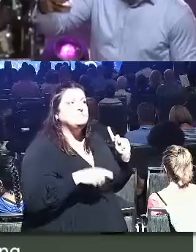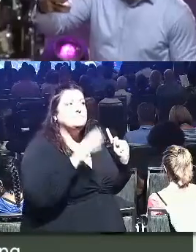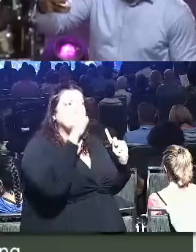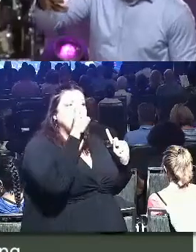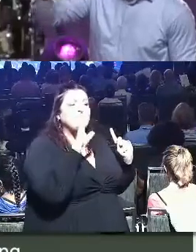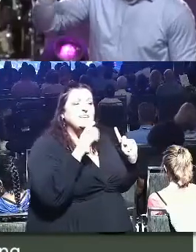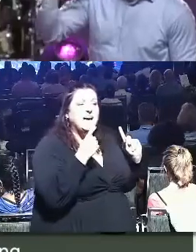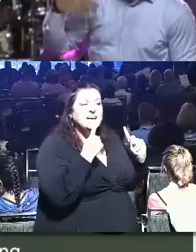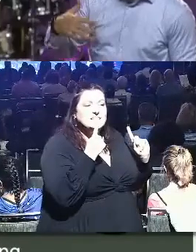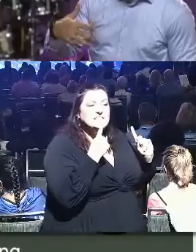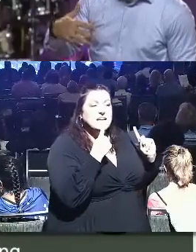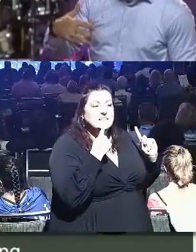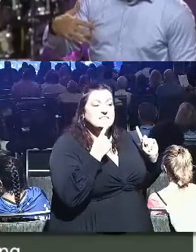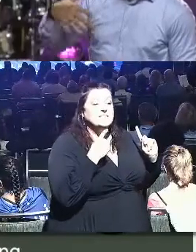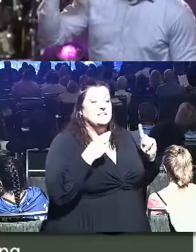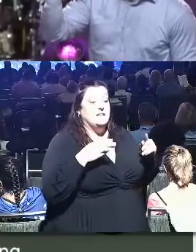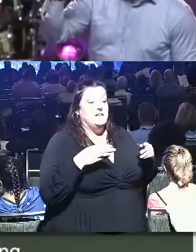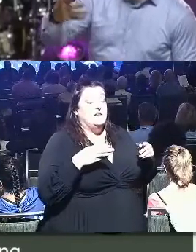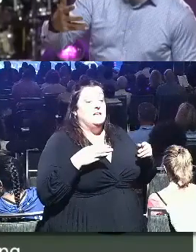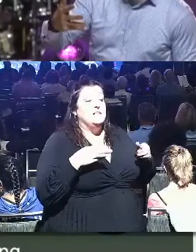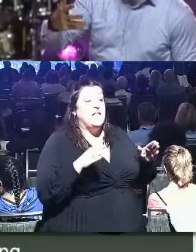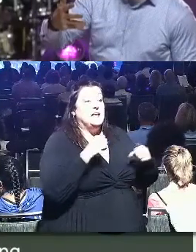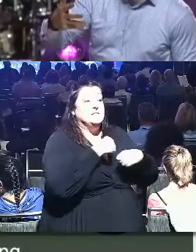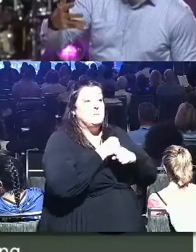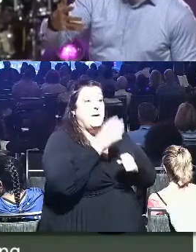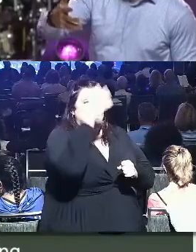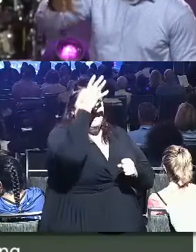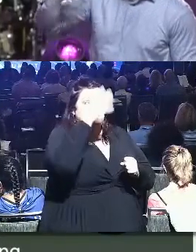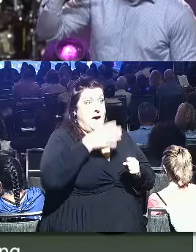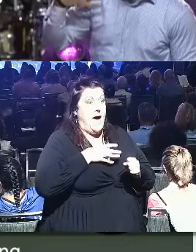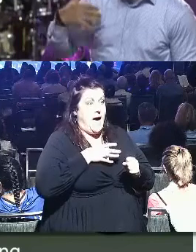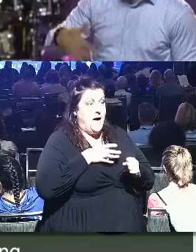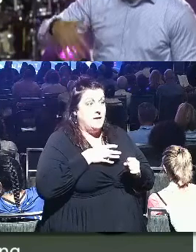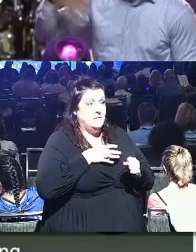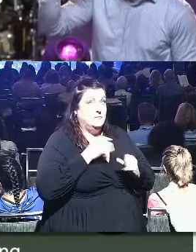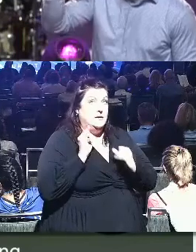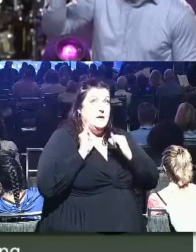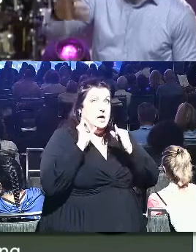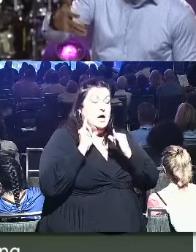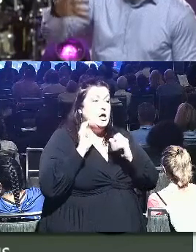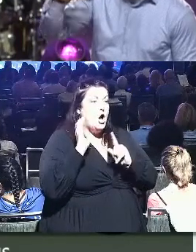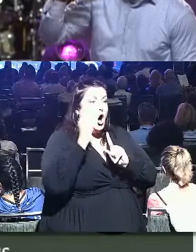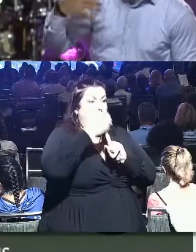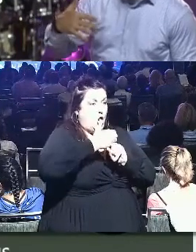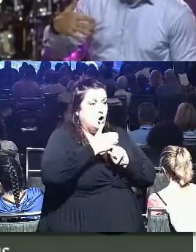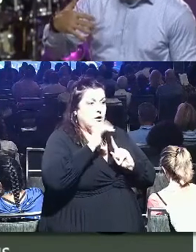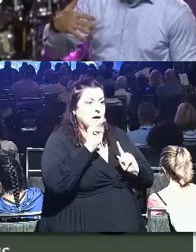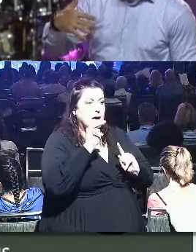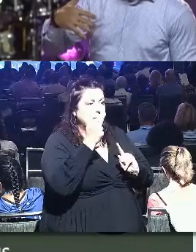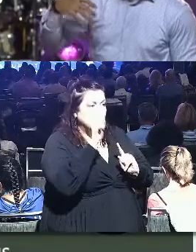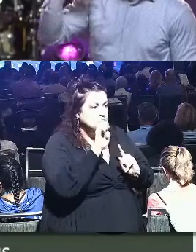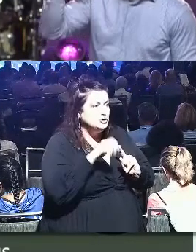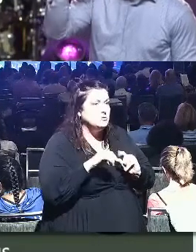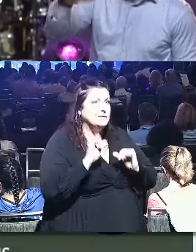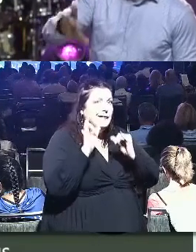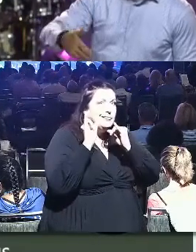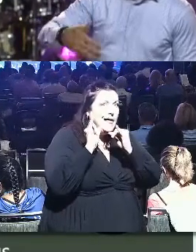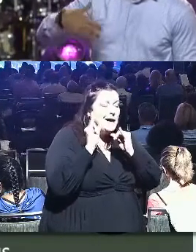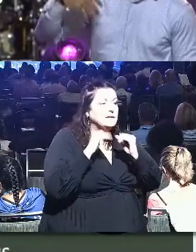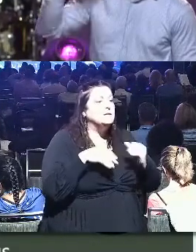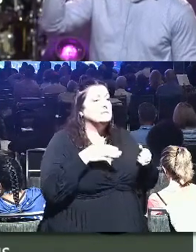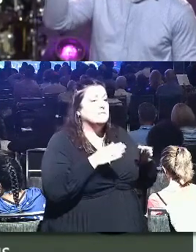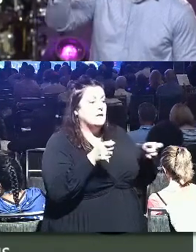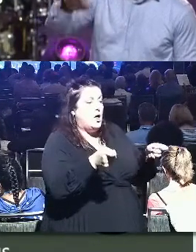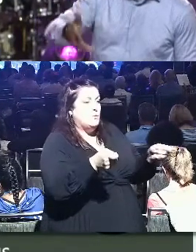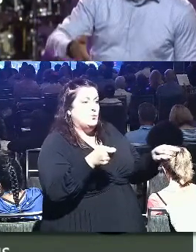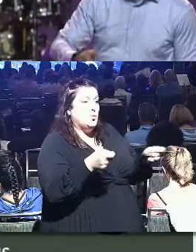us make man in our image. Let us make mankind in our image, in our likeness, and let him rule over the fish